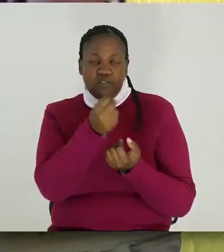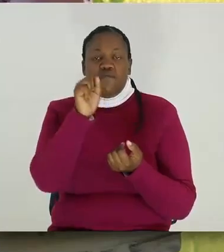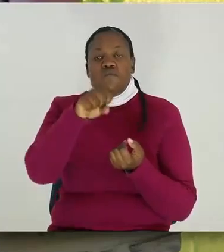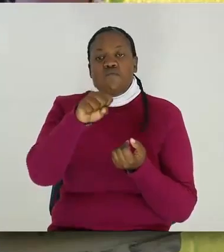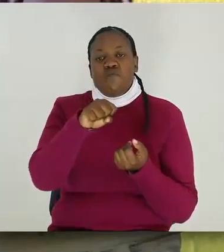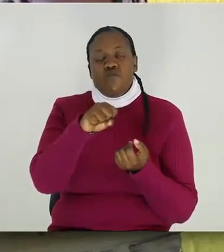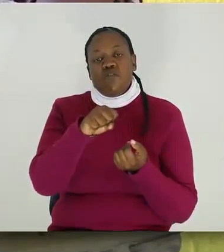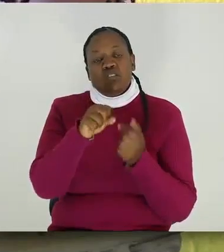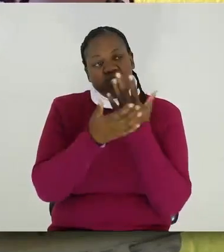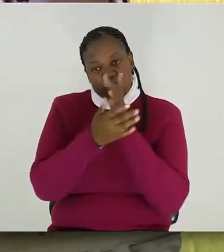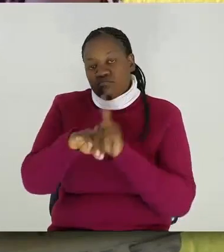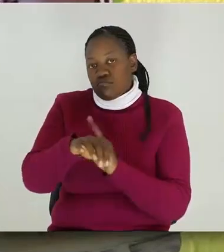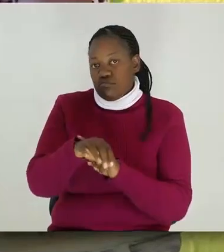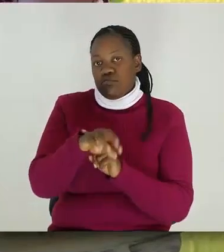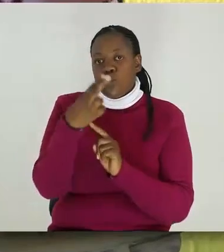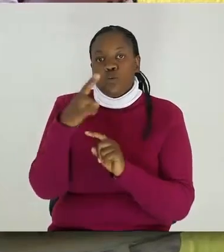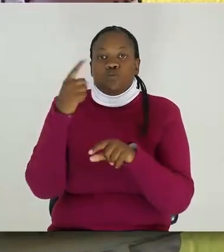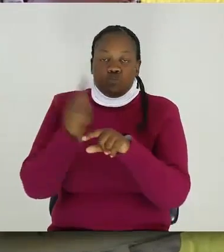do. Here goes.